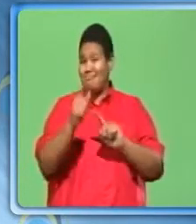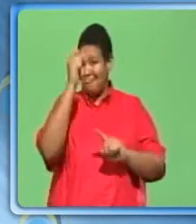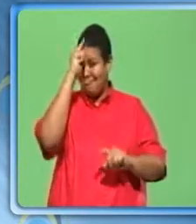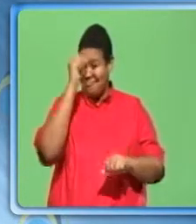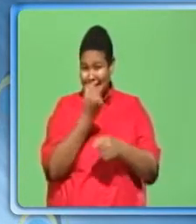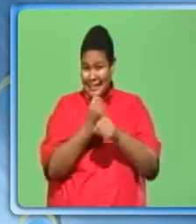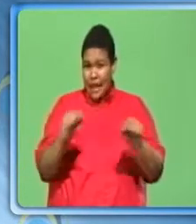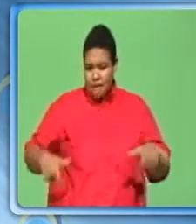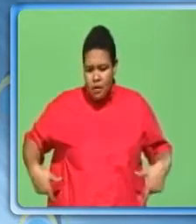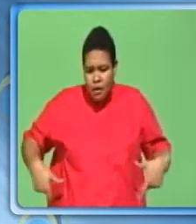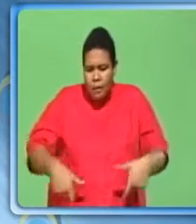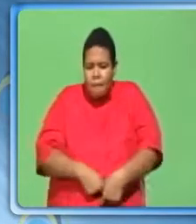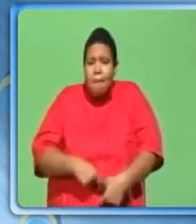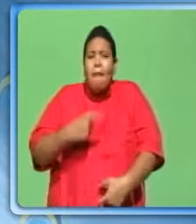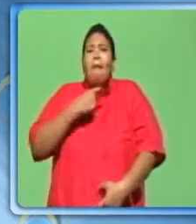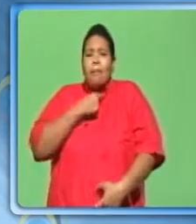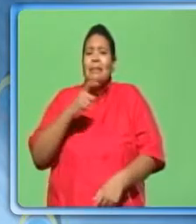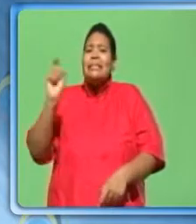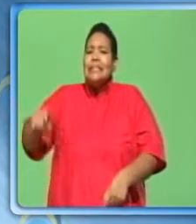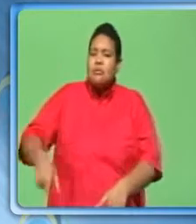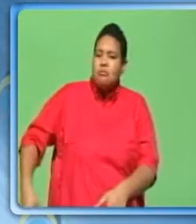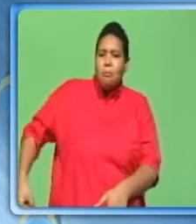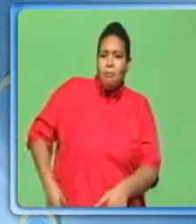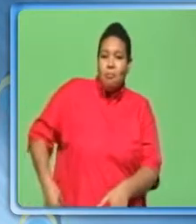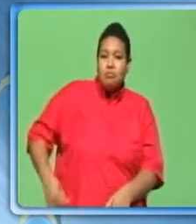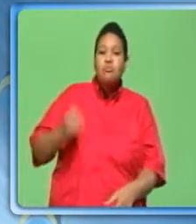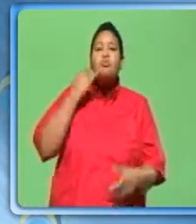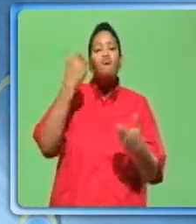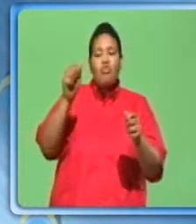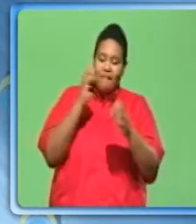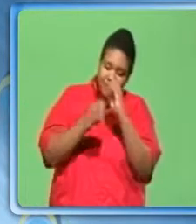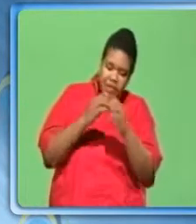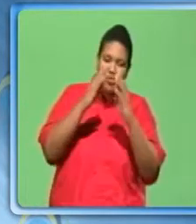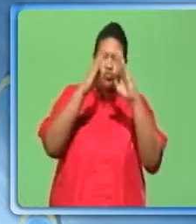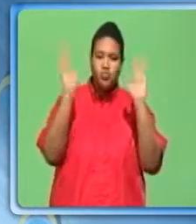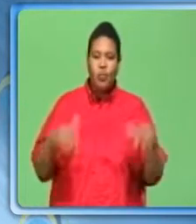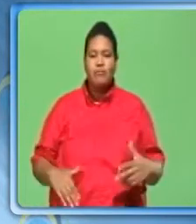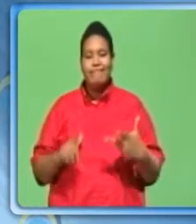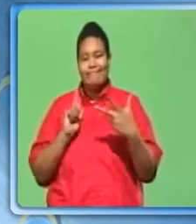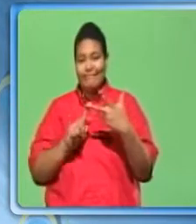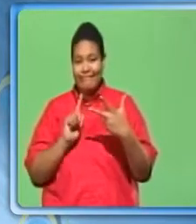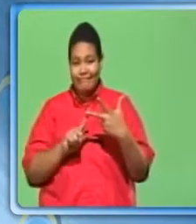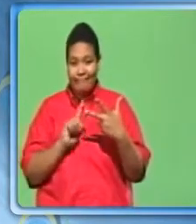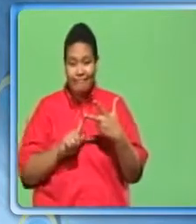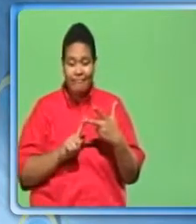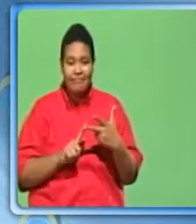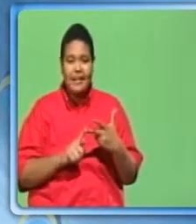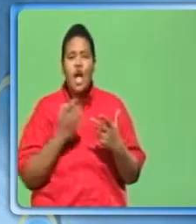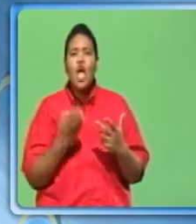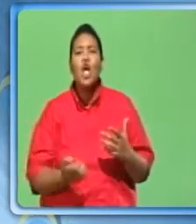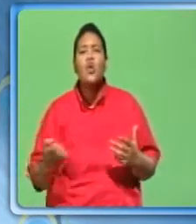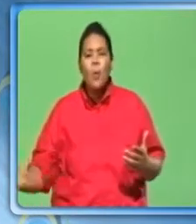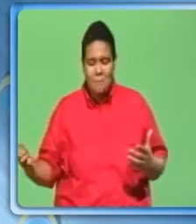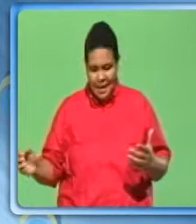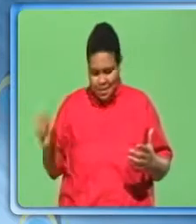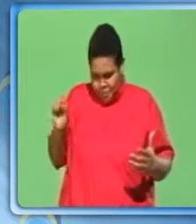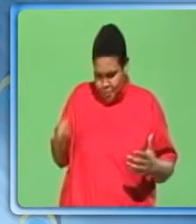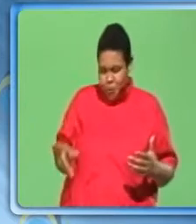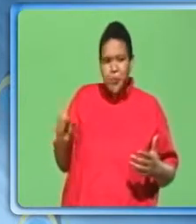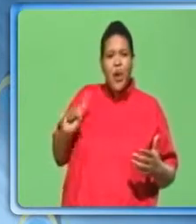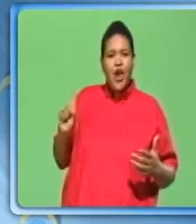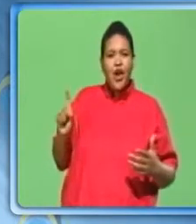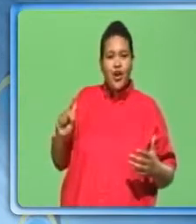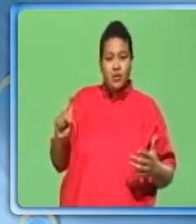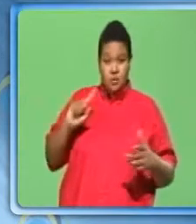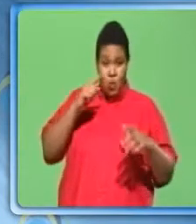safety harness is definitely needed should you attempt to do so. 3. Equipment positioning. Once